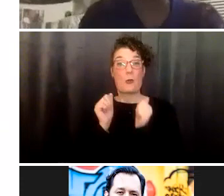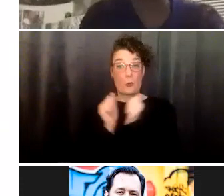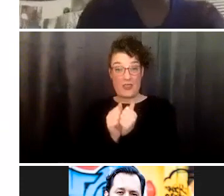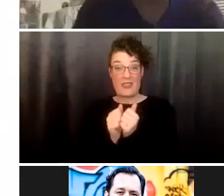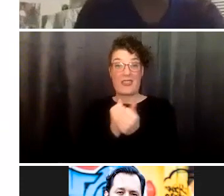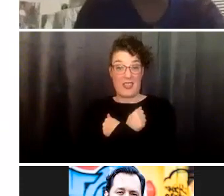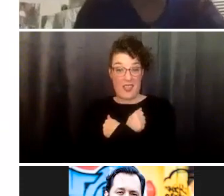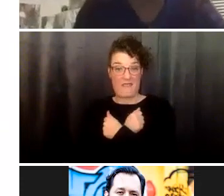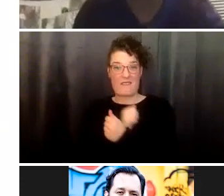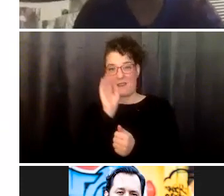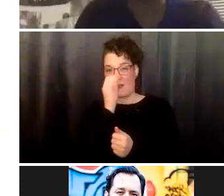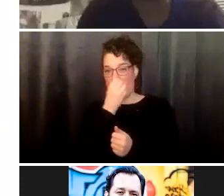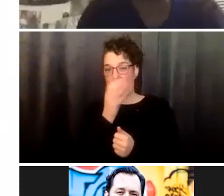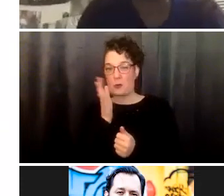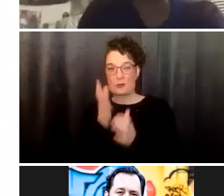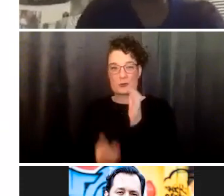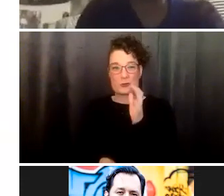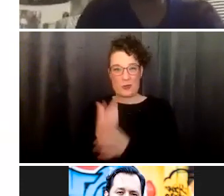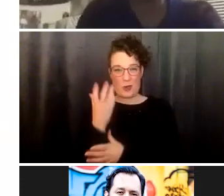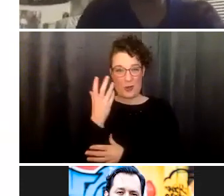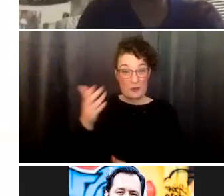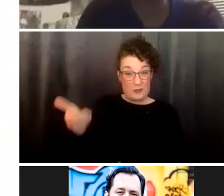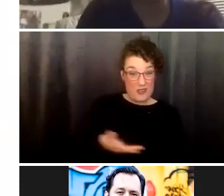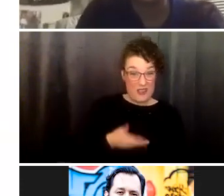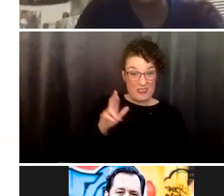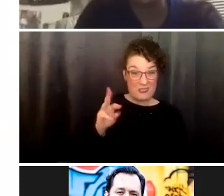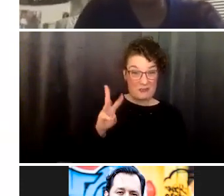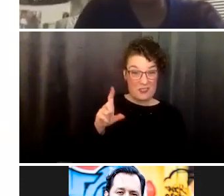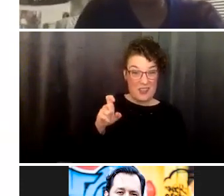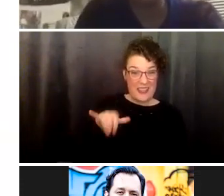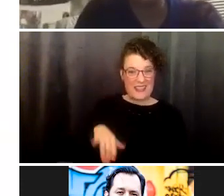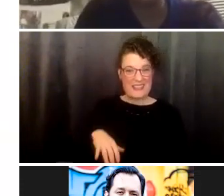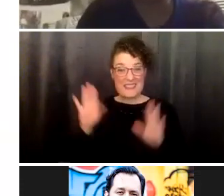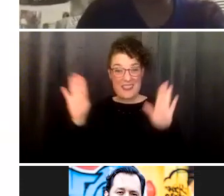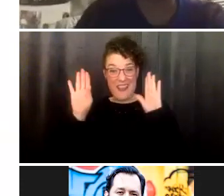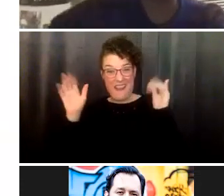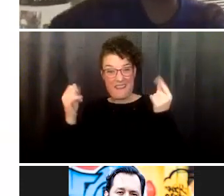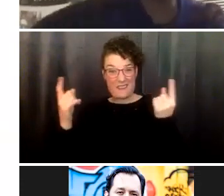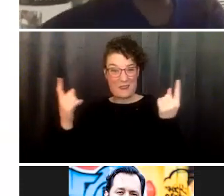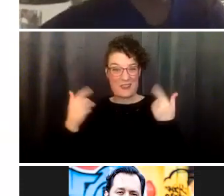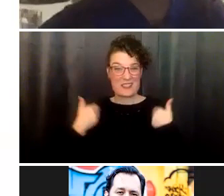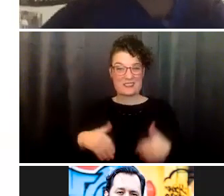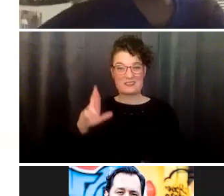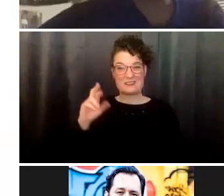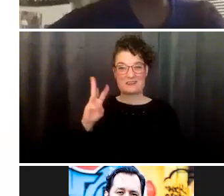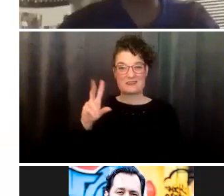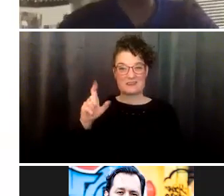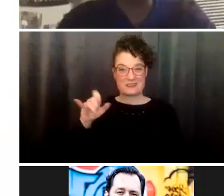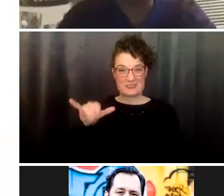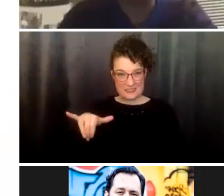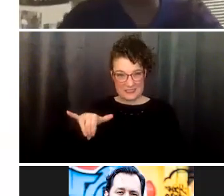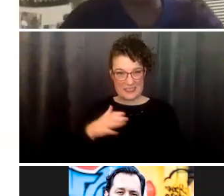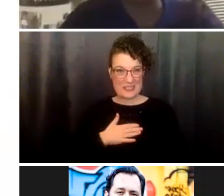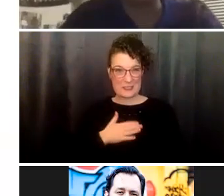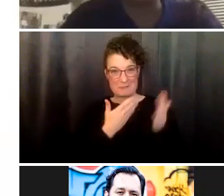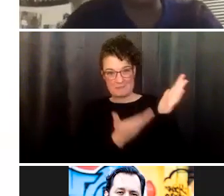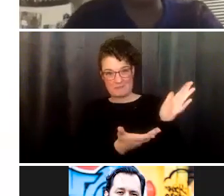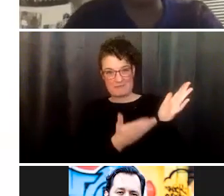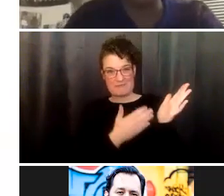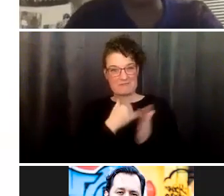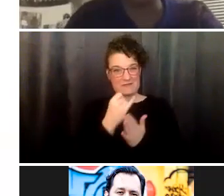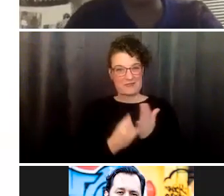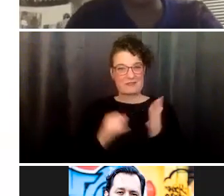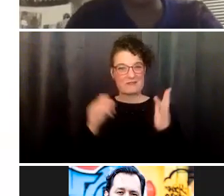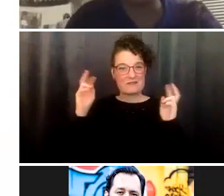Will Grow. Welcome, Rawley. Hi, everyone. My name is Rawley, and this is my piece, With